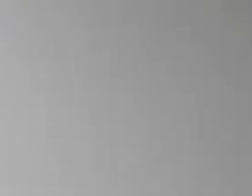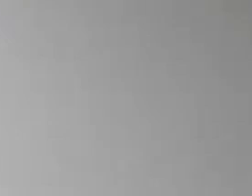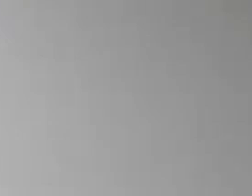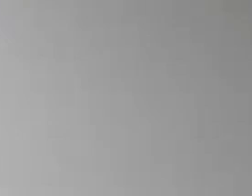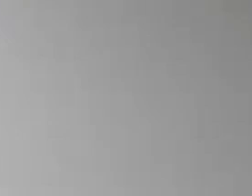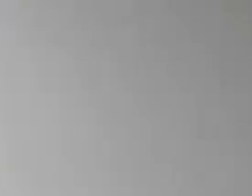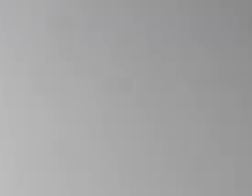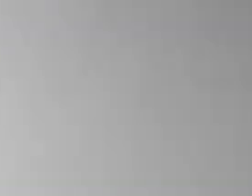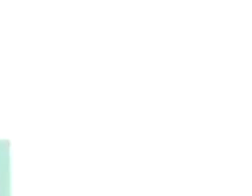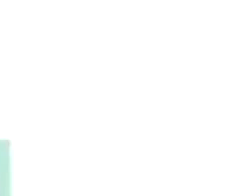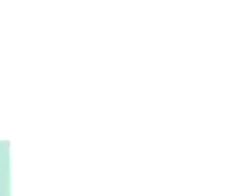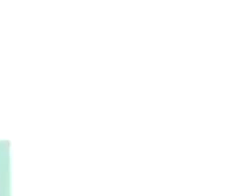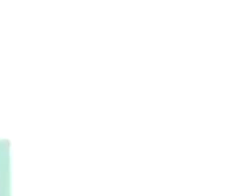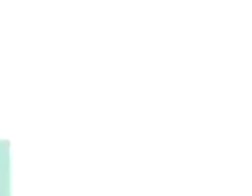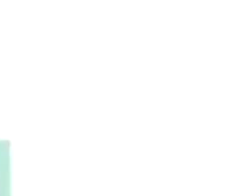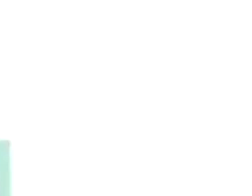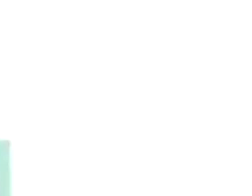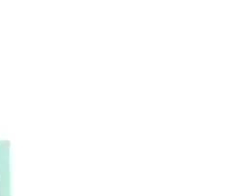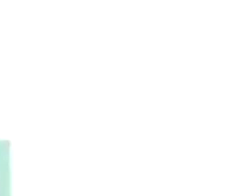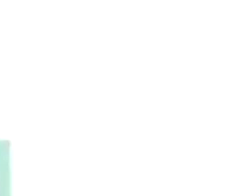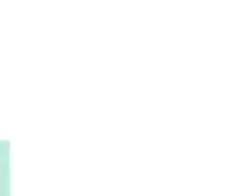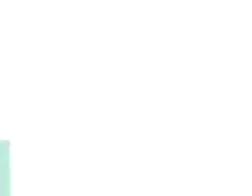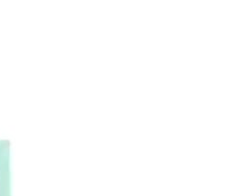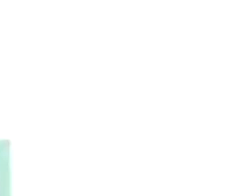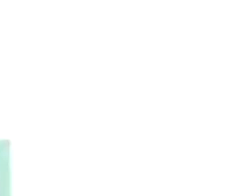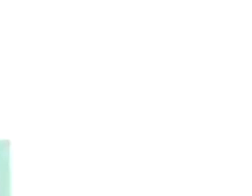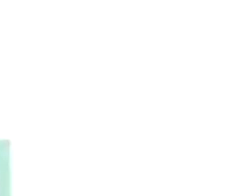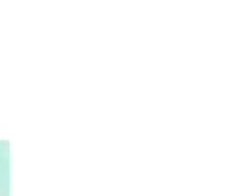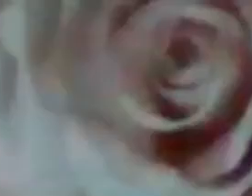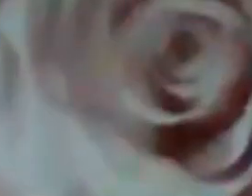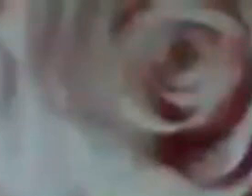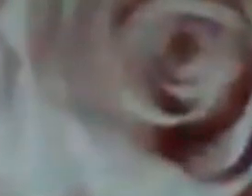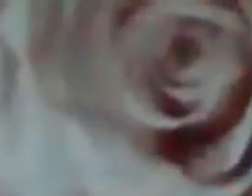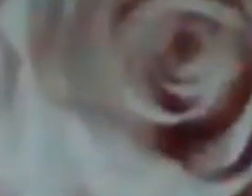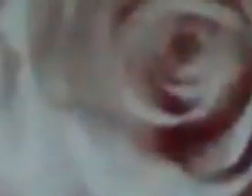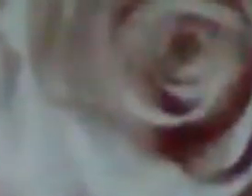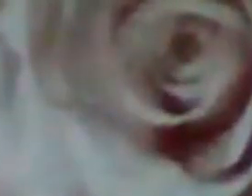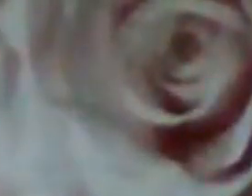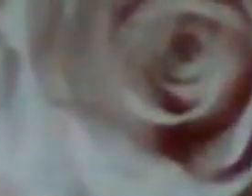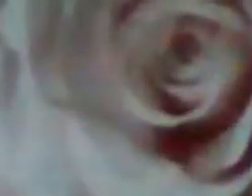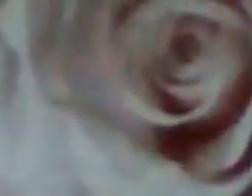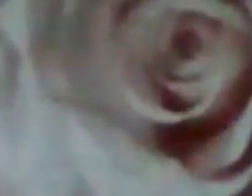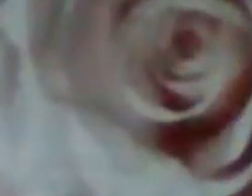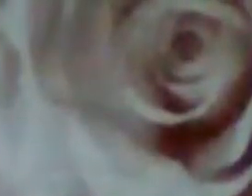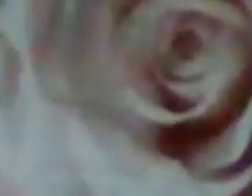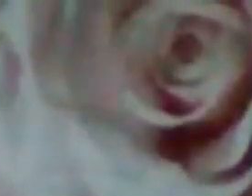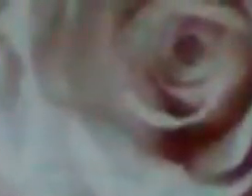Who's talking, sorry? Oh, Sarah. Oh, I can't see if your camera's off.